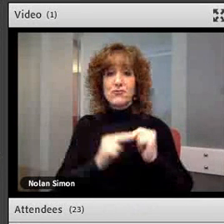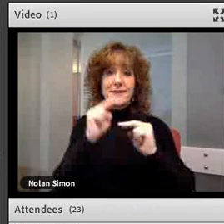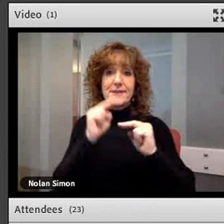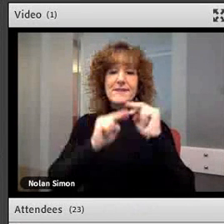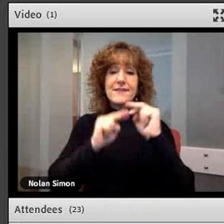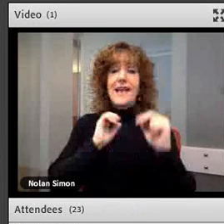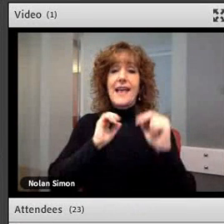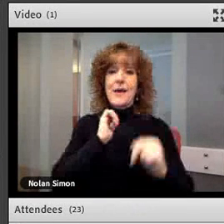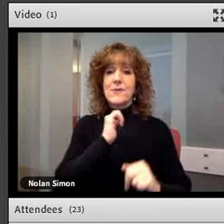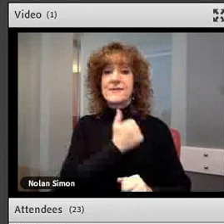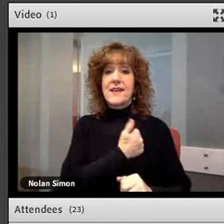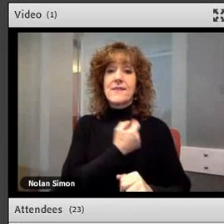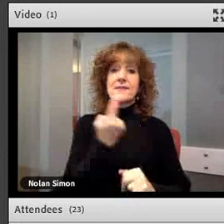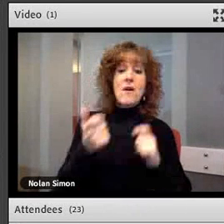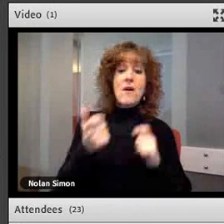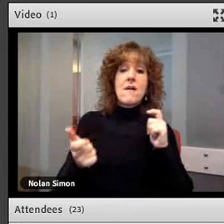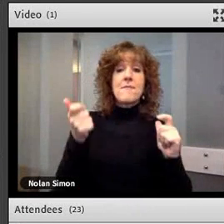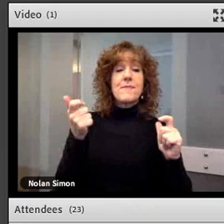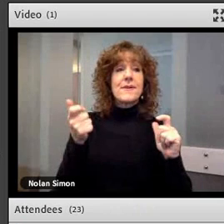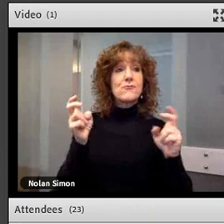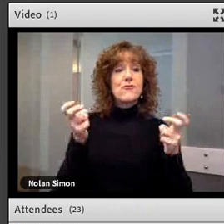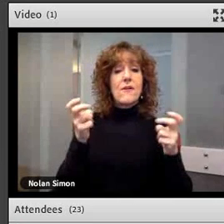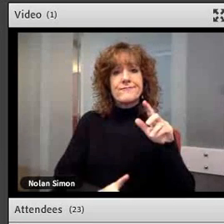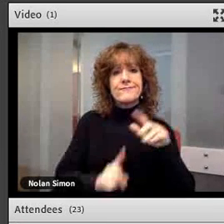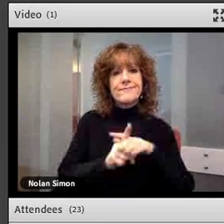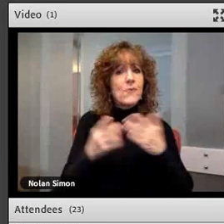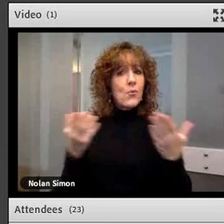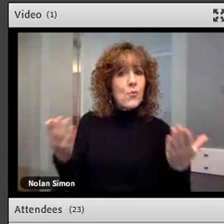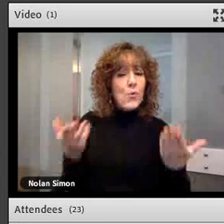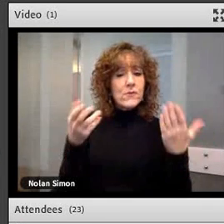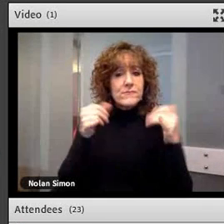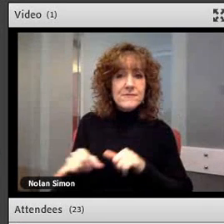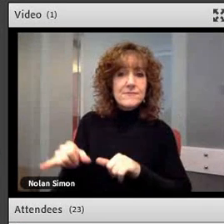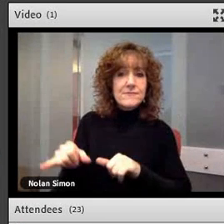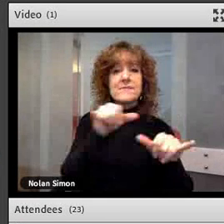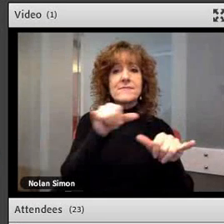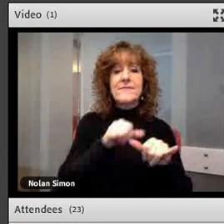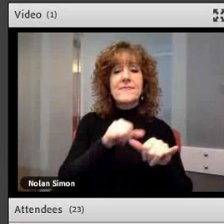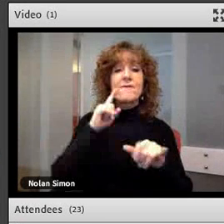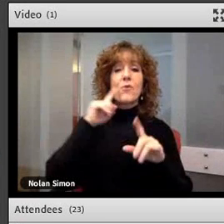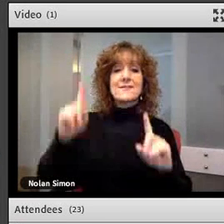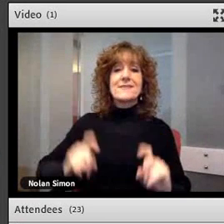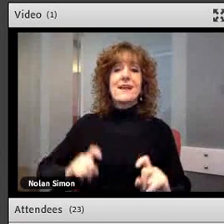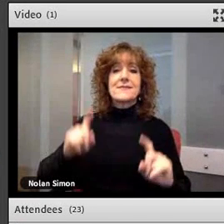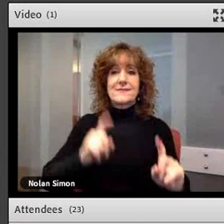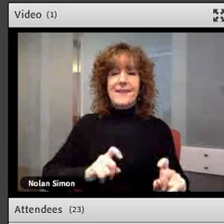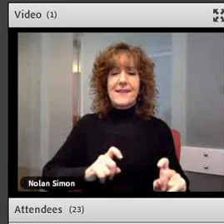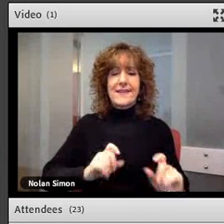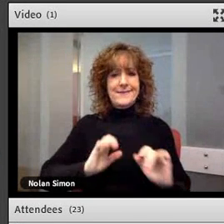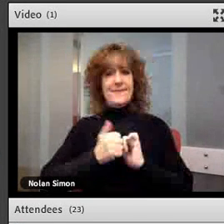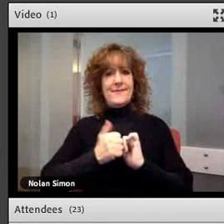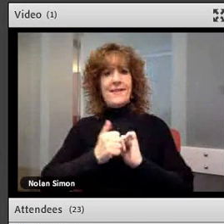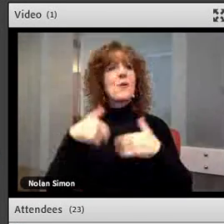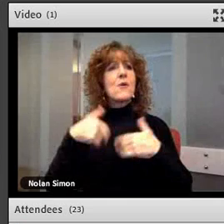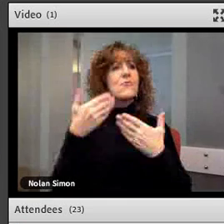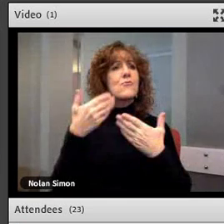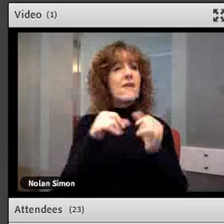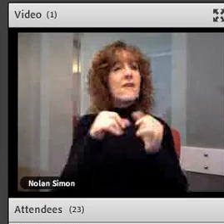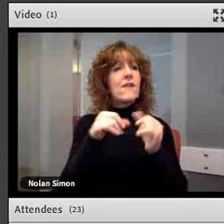And one of the big issues that has surfaced is consistency in testing. How do you